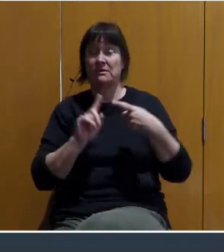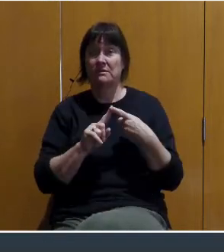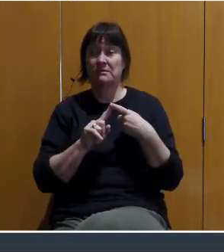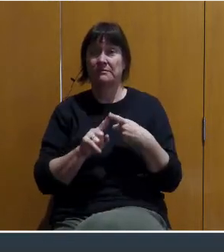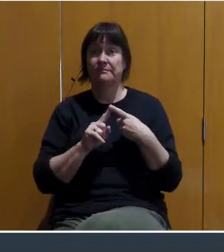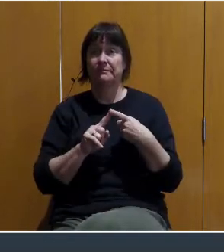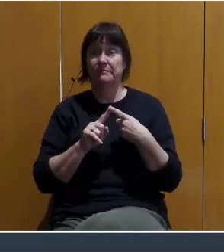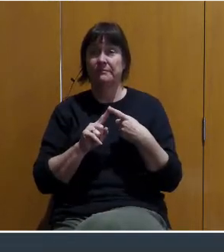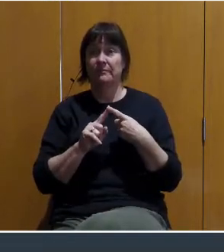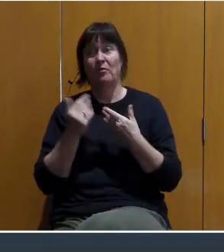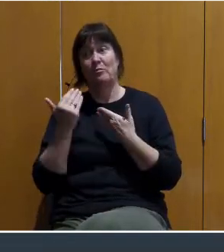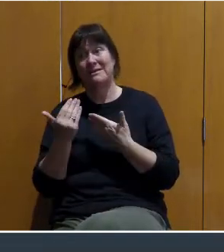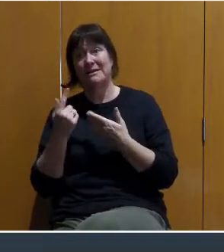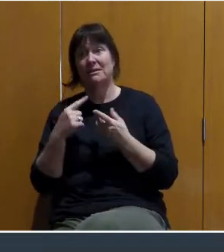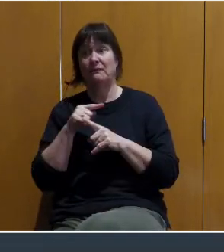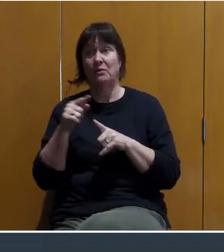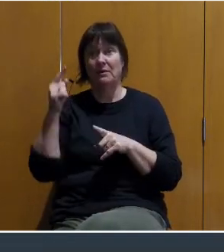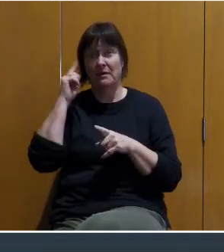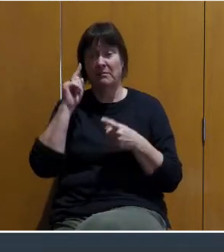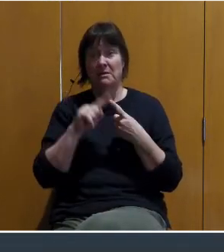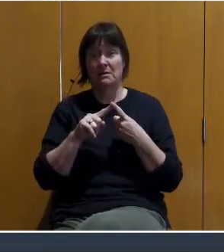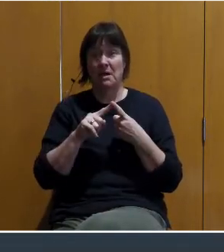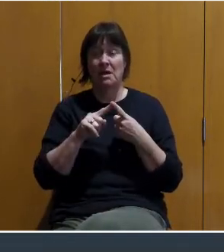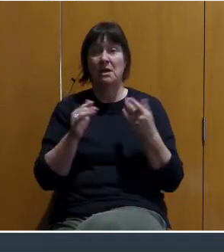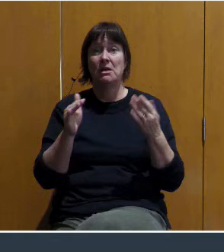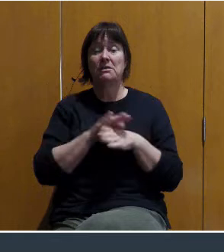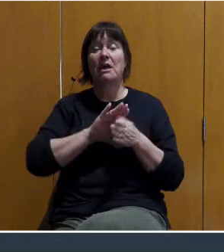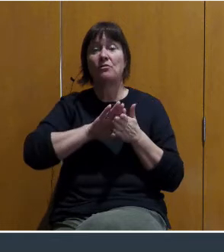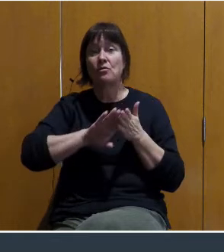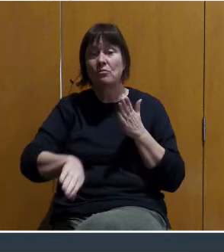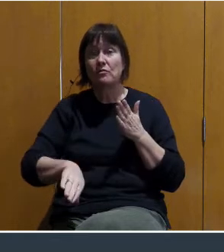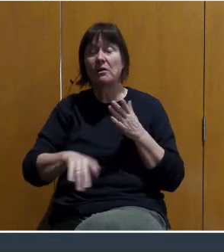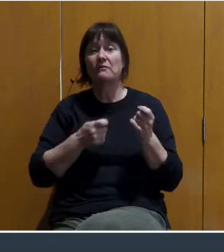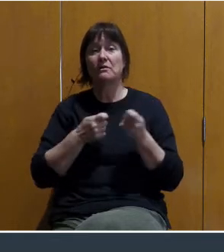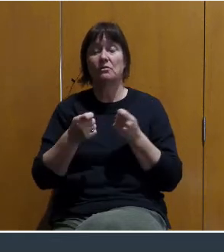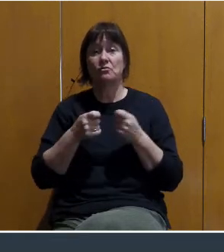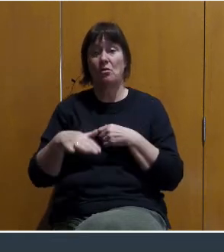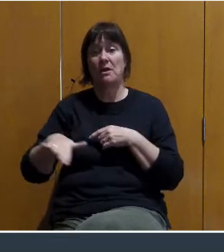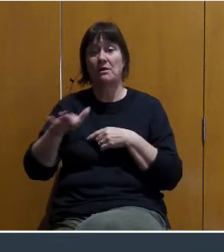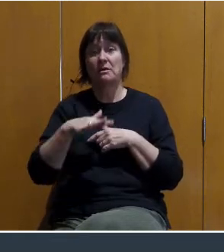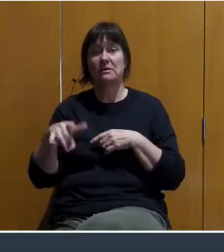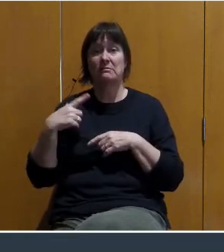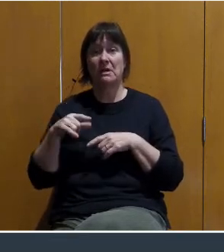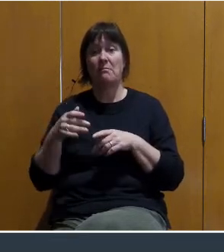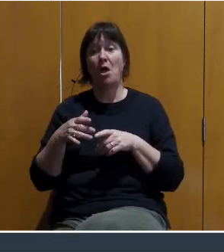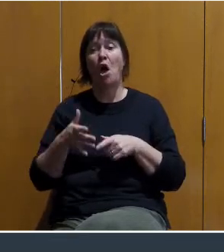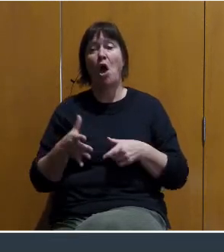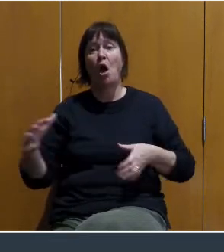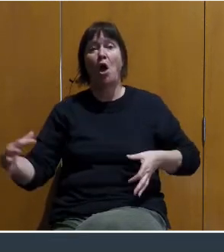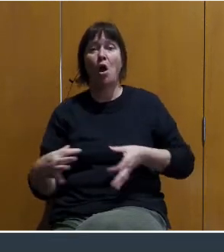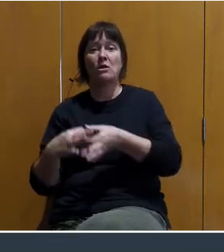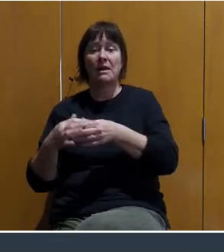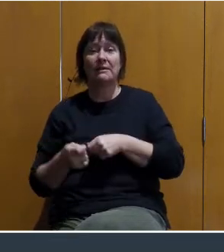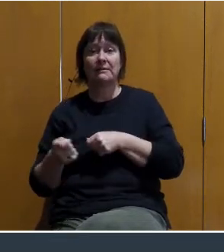for your consideration will cover the removal of the controlled areas to become the default on-lead areas. In the agenda